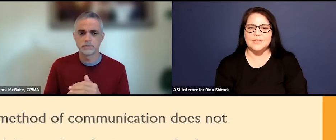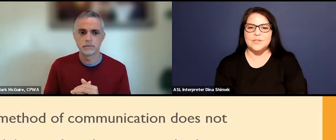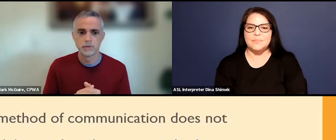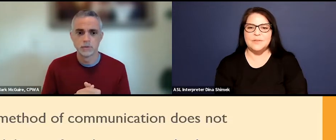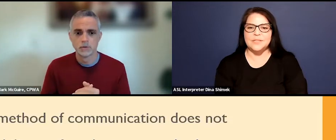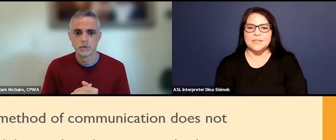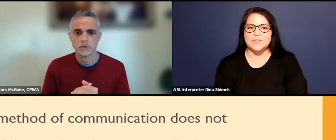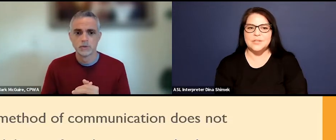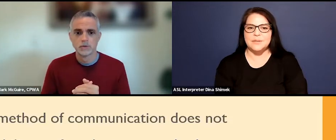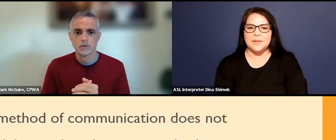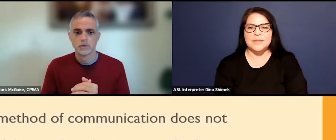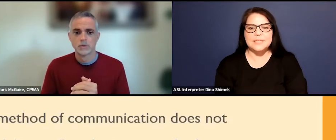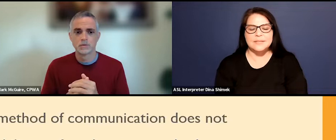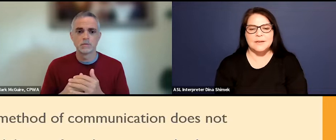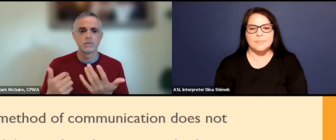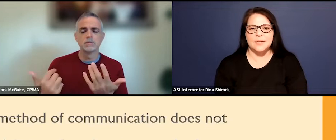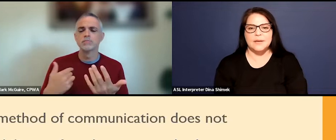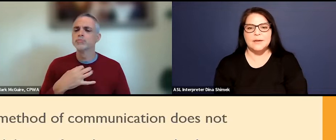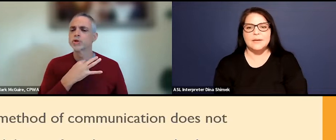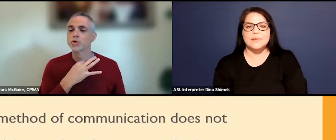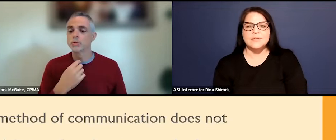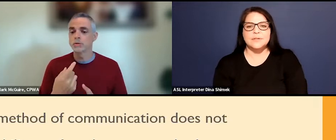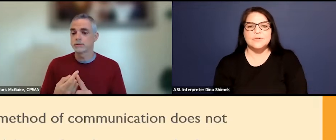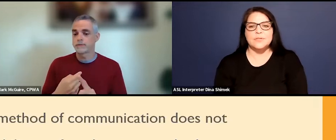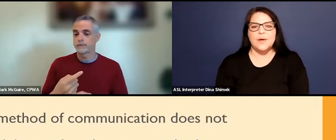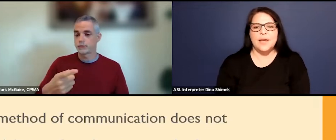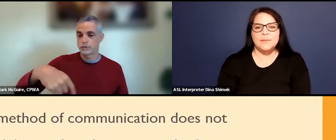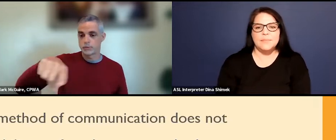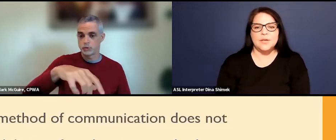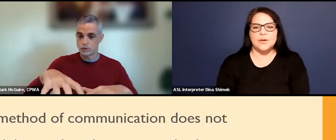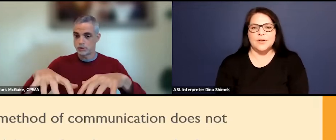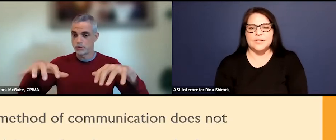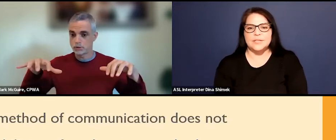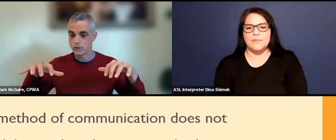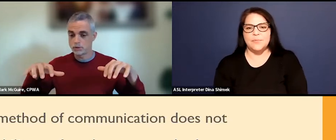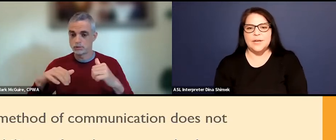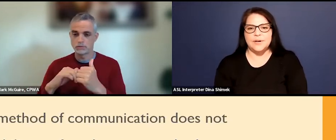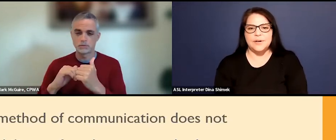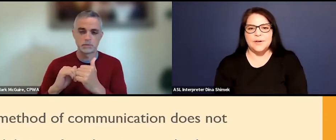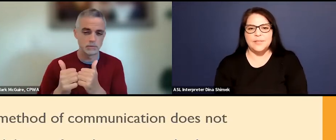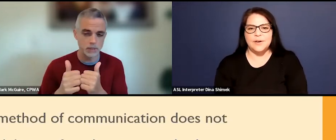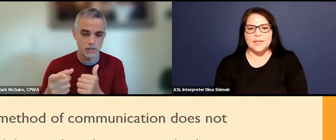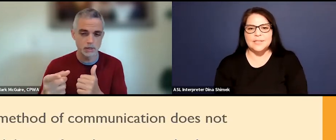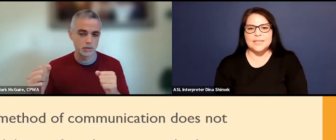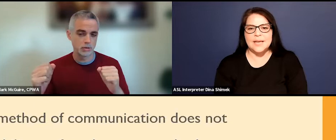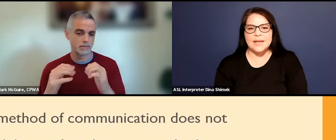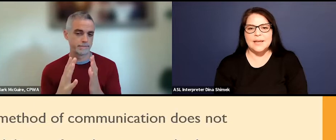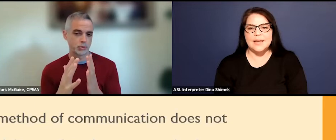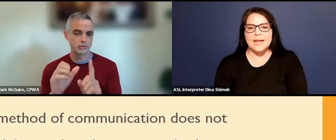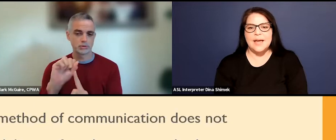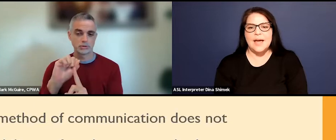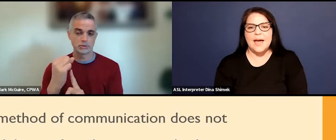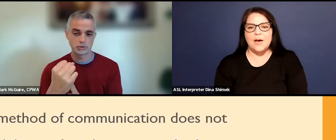Now let's start a bit of a discussion about this topic. So I am curious, everyone here in the audience